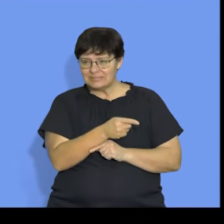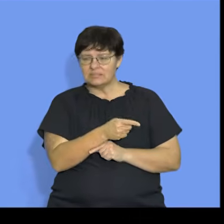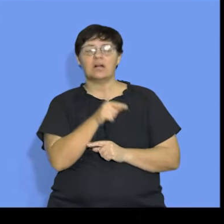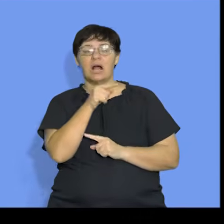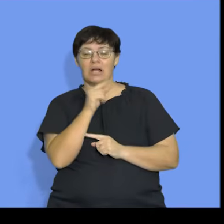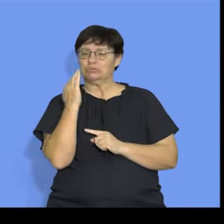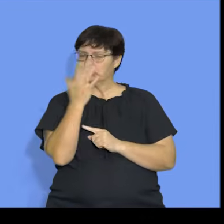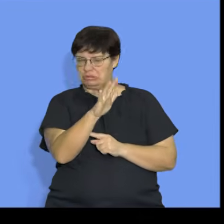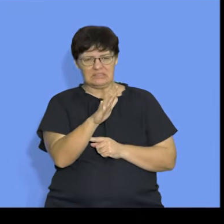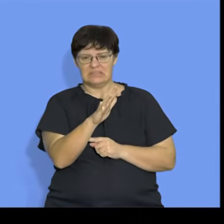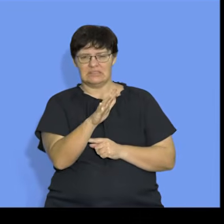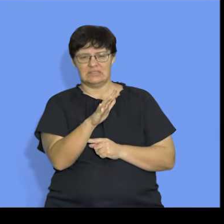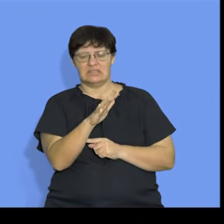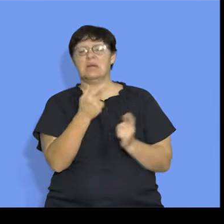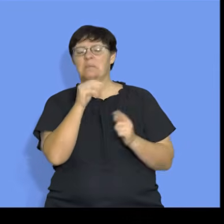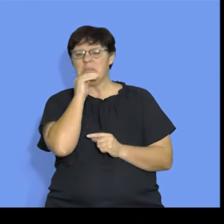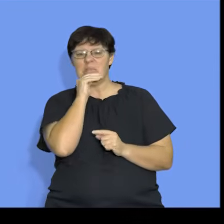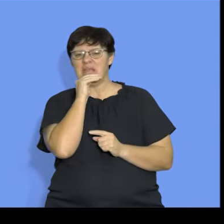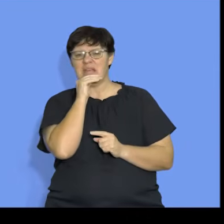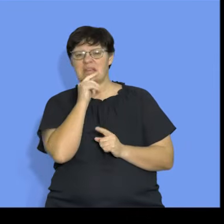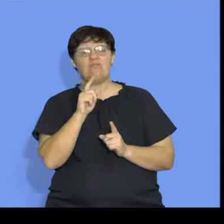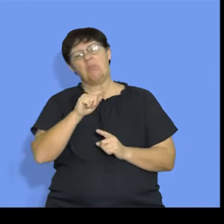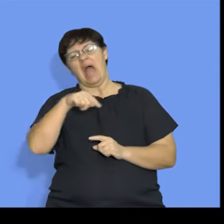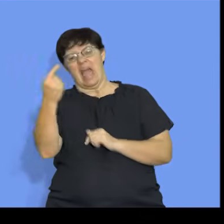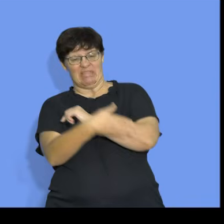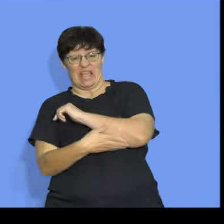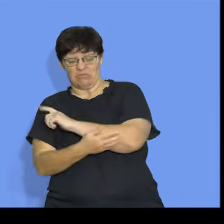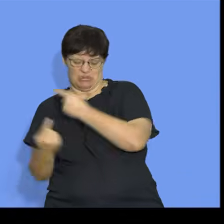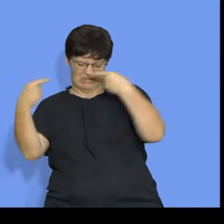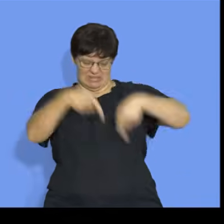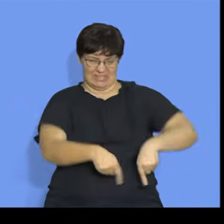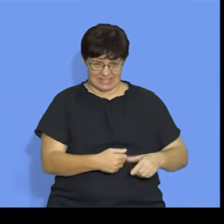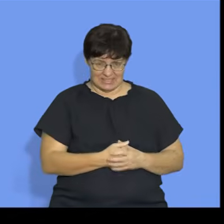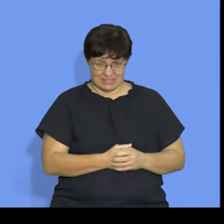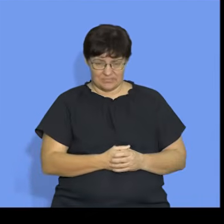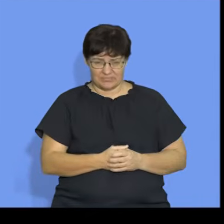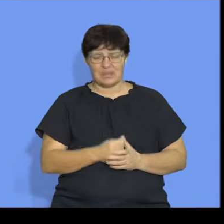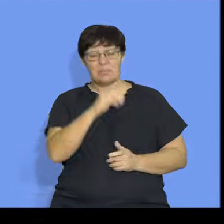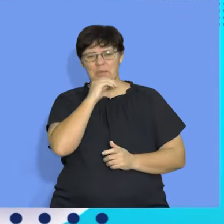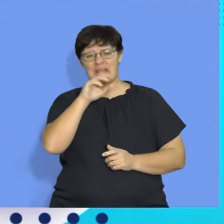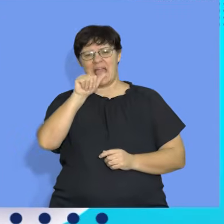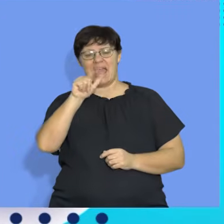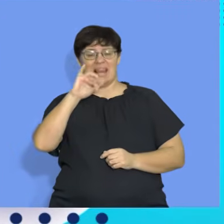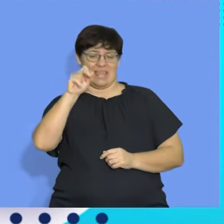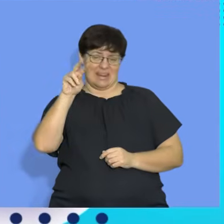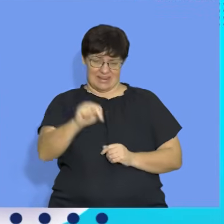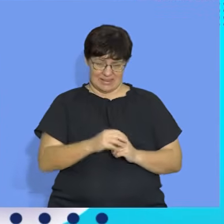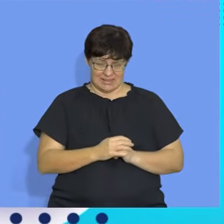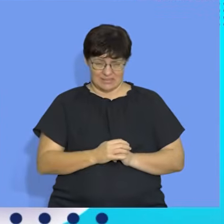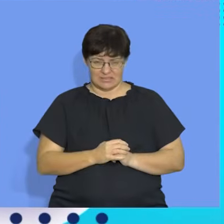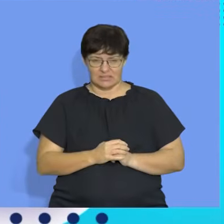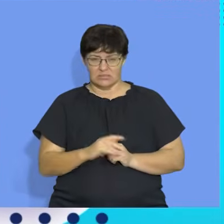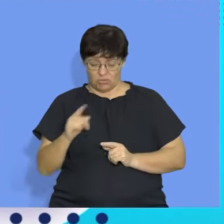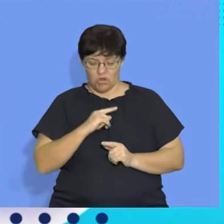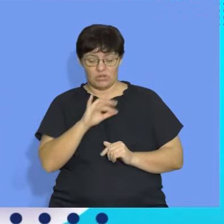alien, not as in an alien from another planet, right? What do we mean by an alien plant? It's a plant that lives